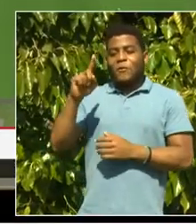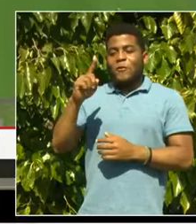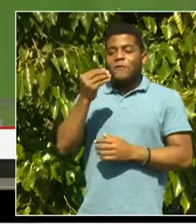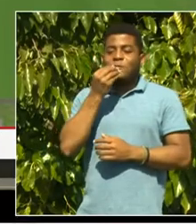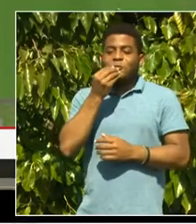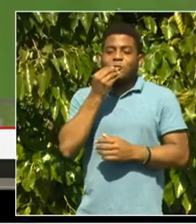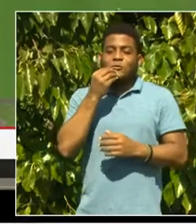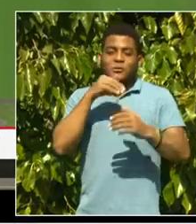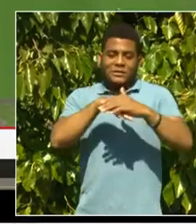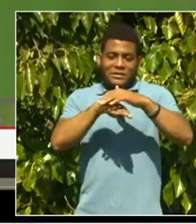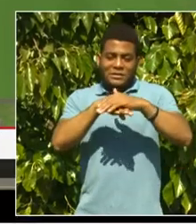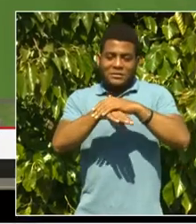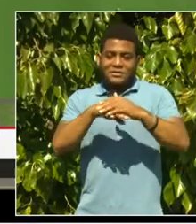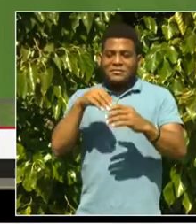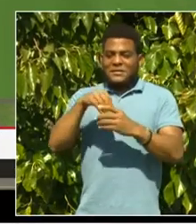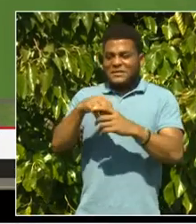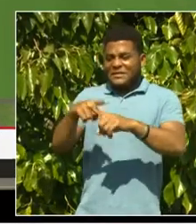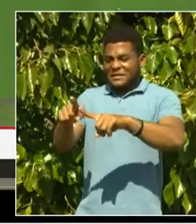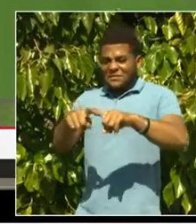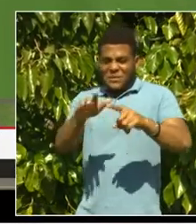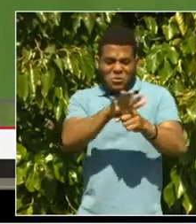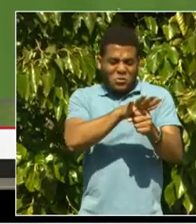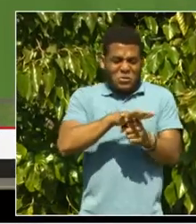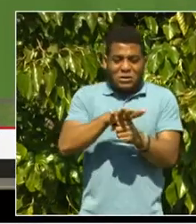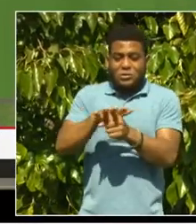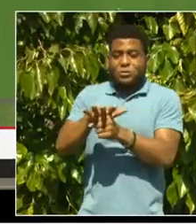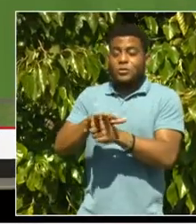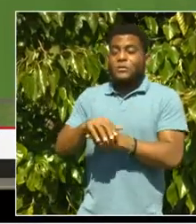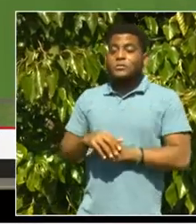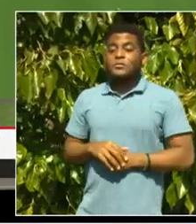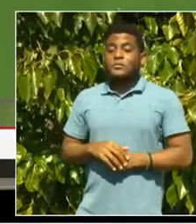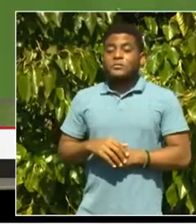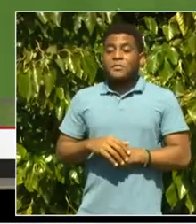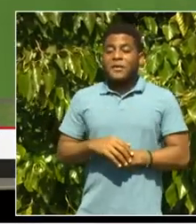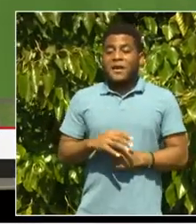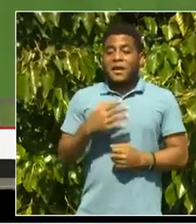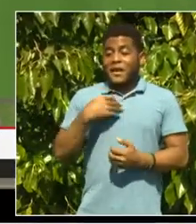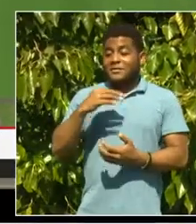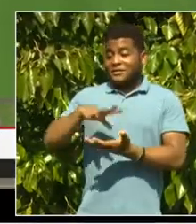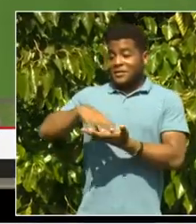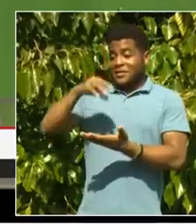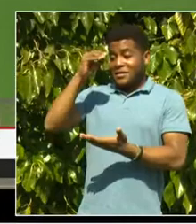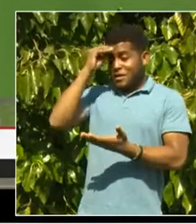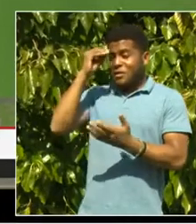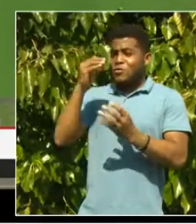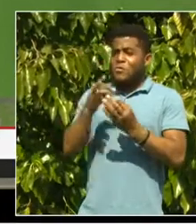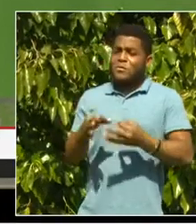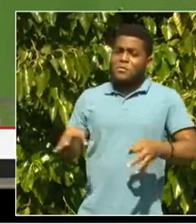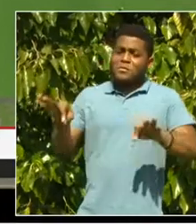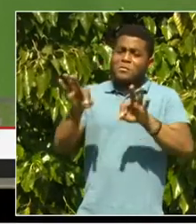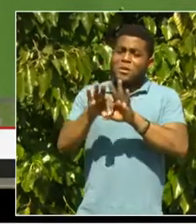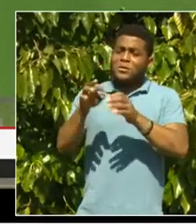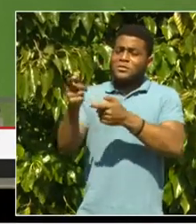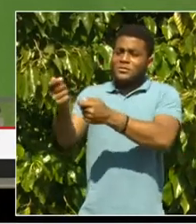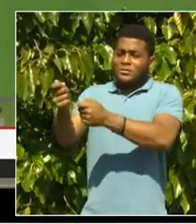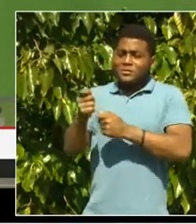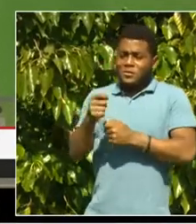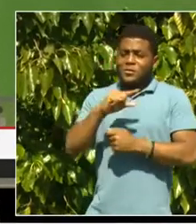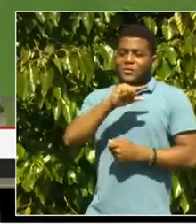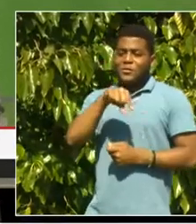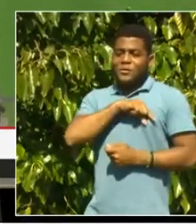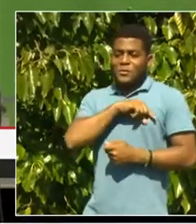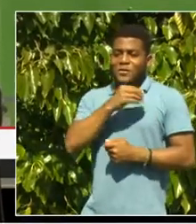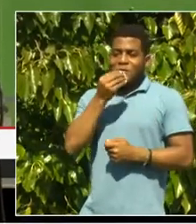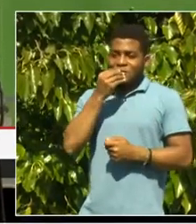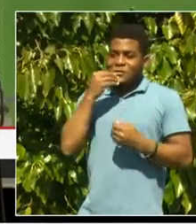have learned in this work, especially attracting quality grocery stores, is there's no shortcut, and